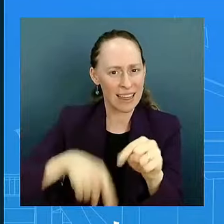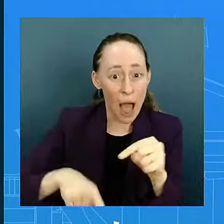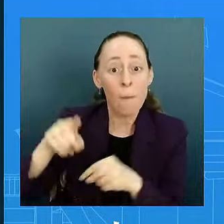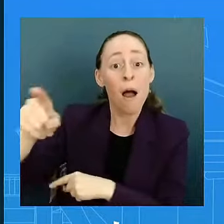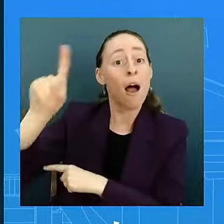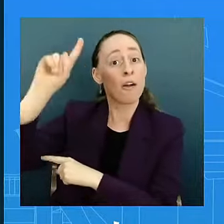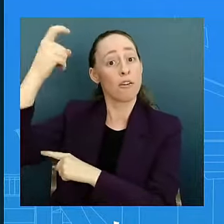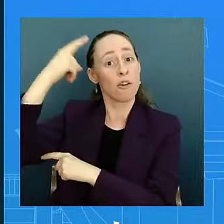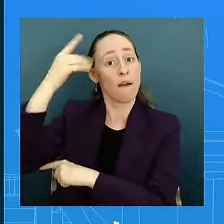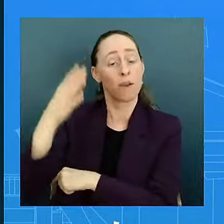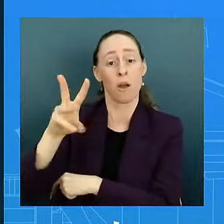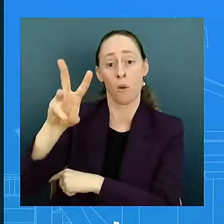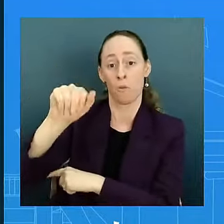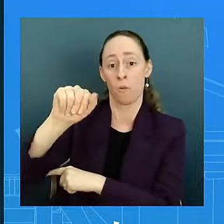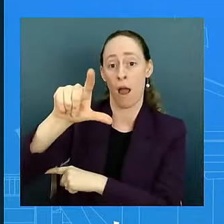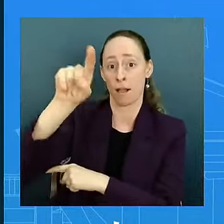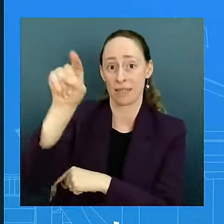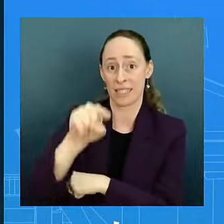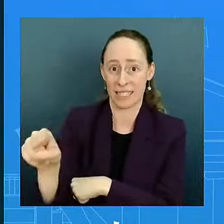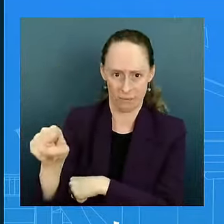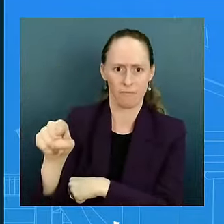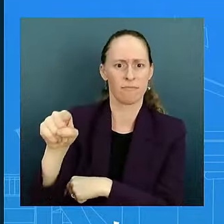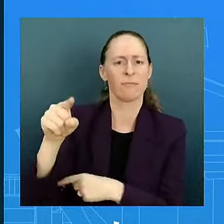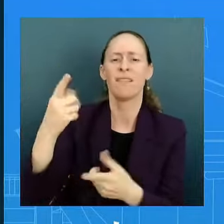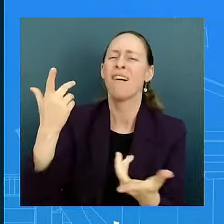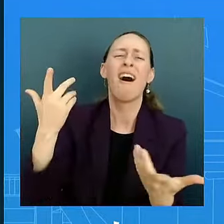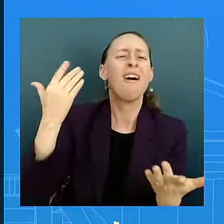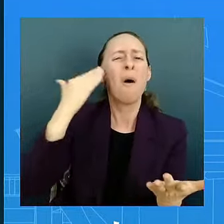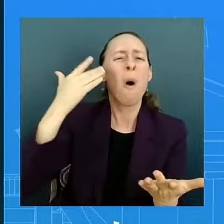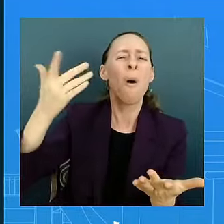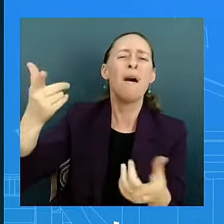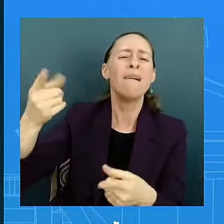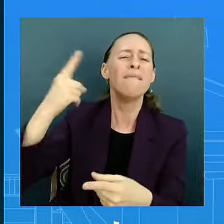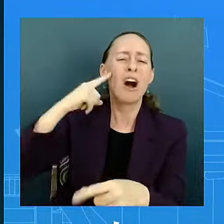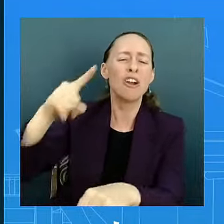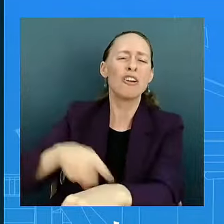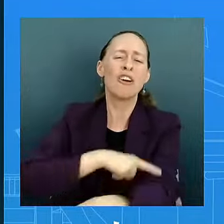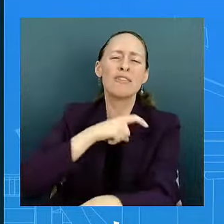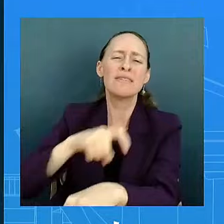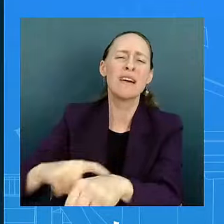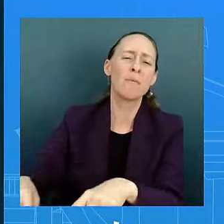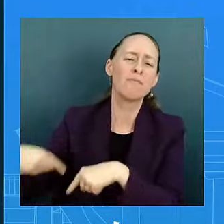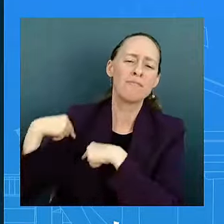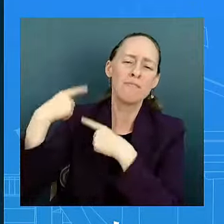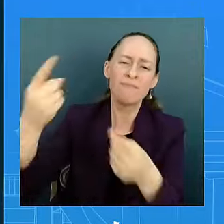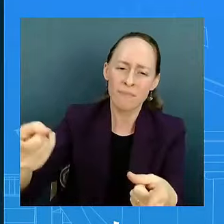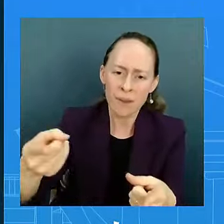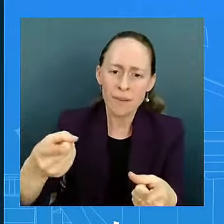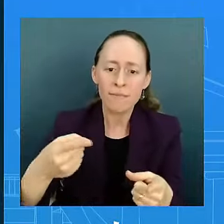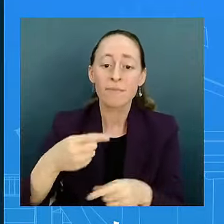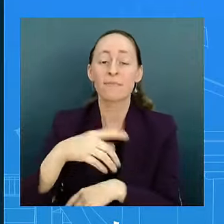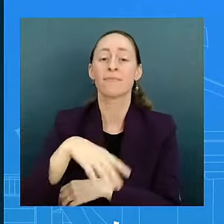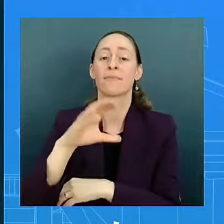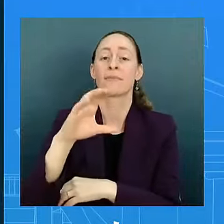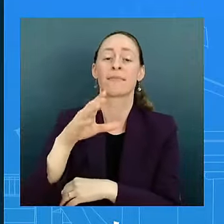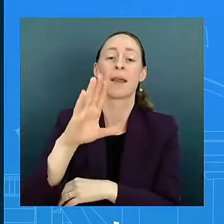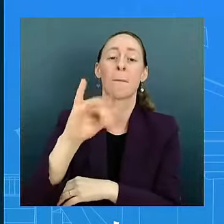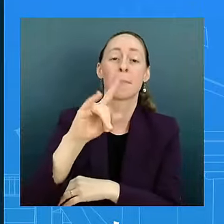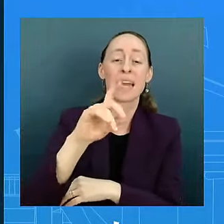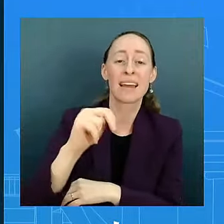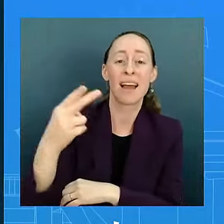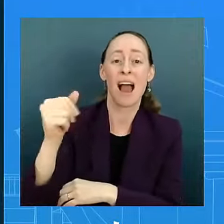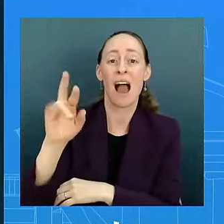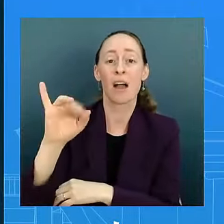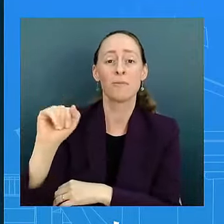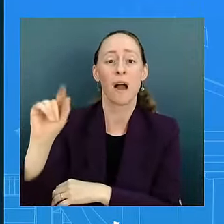both served in Congress. And then during the Biden-Harris administration in his capacity as governor of Minnesota, President Biden respects